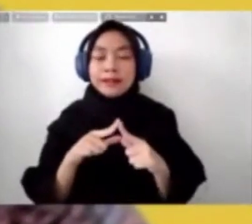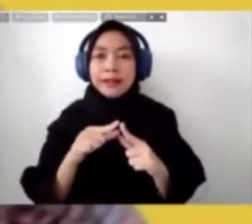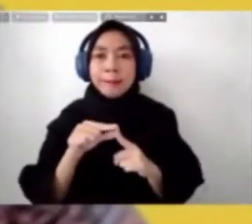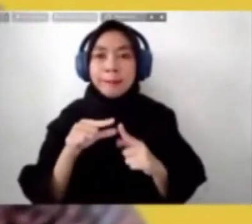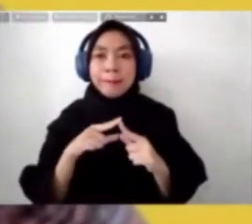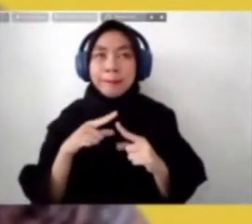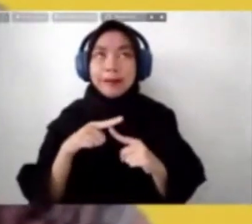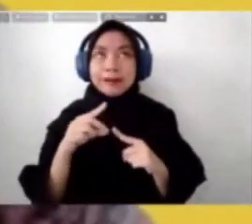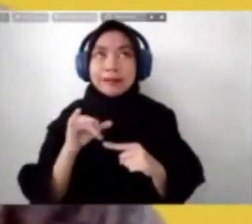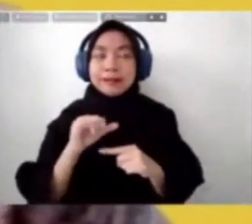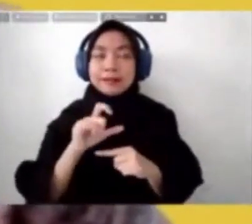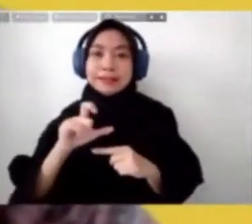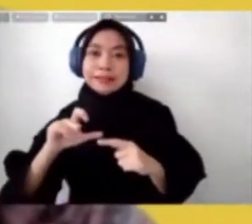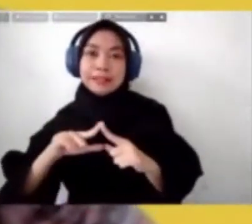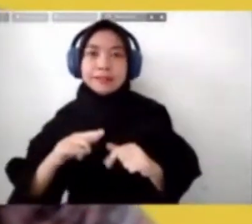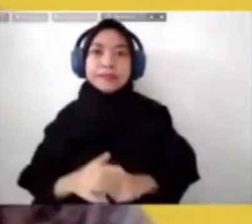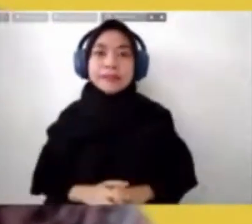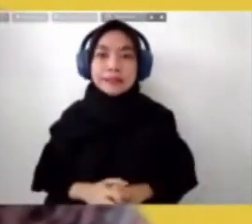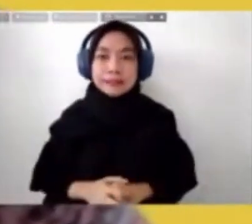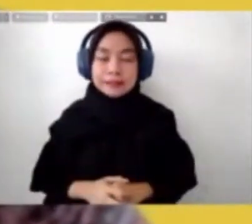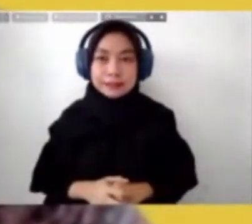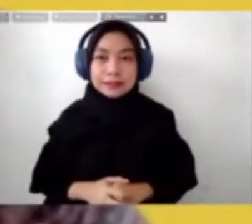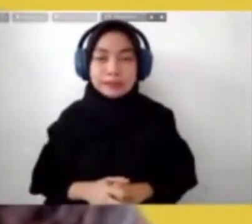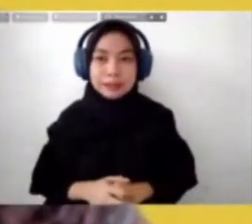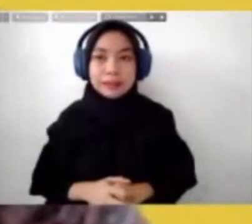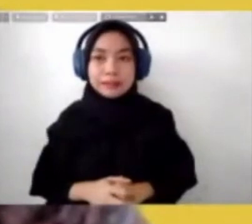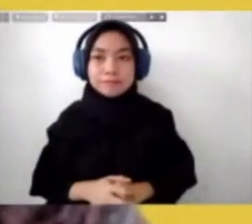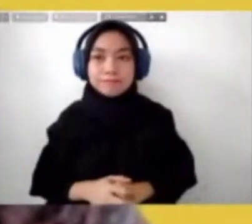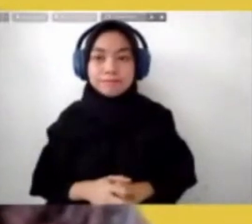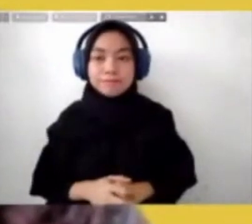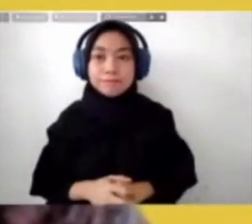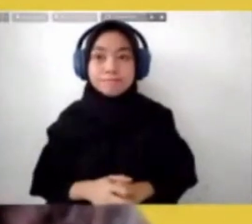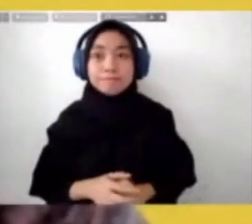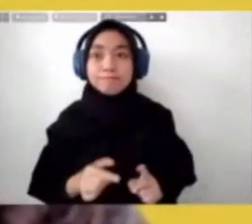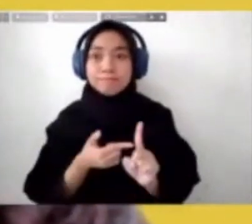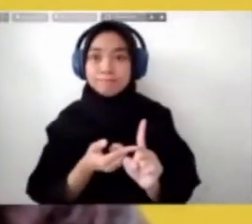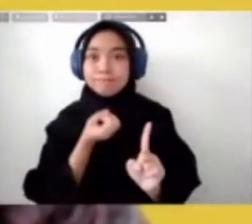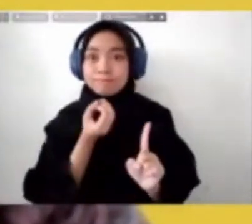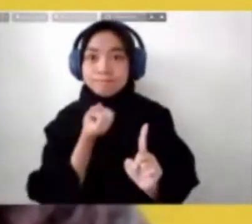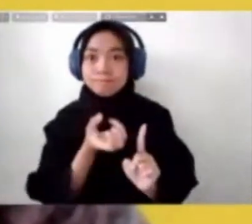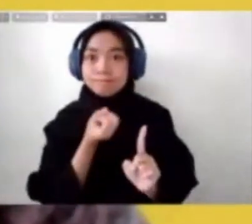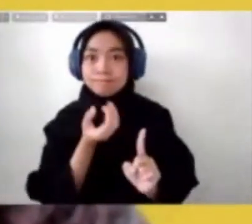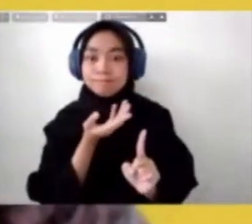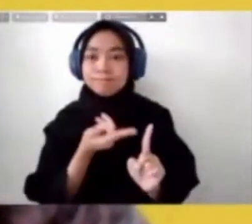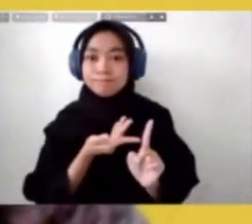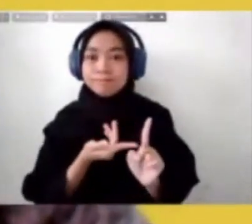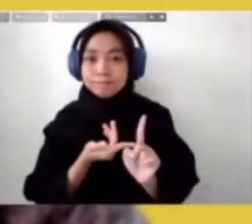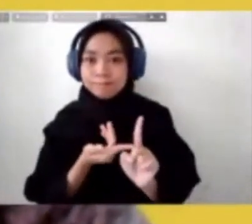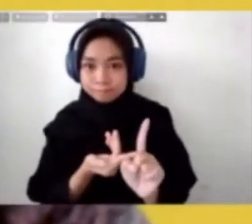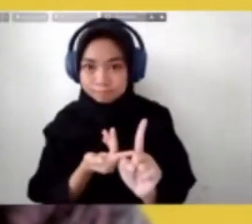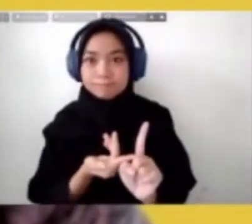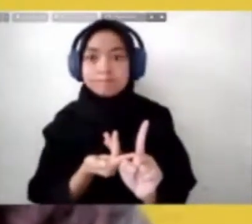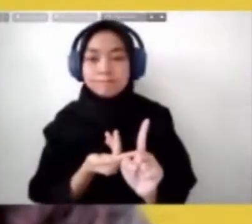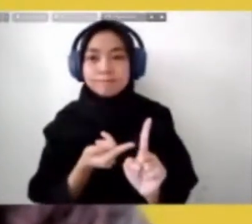and reintroduce our next speakers, please kindly remind all the audience that Dr. Zarza's presentation will be